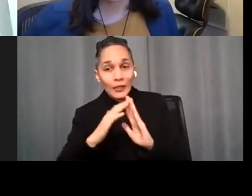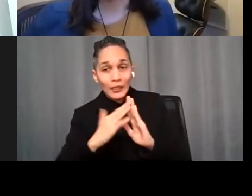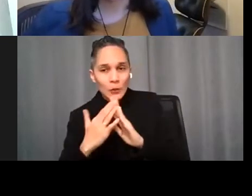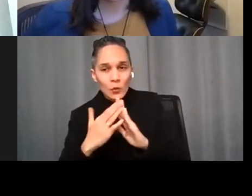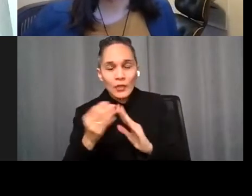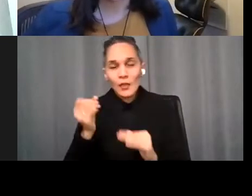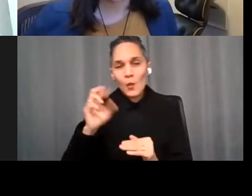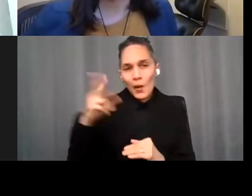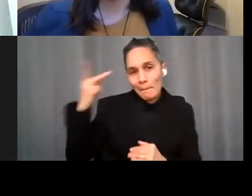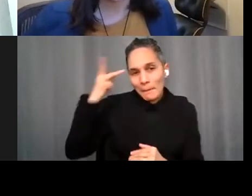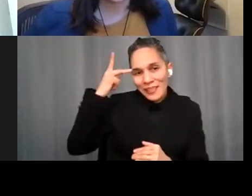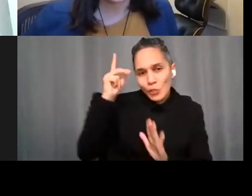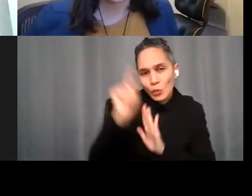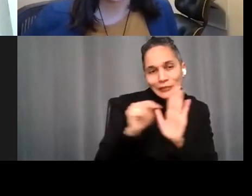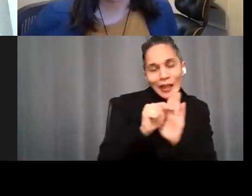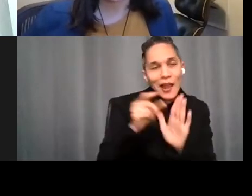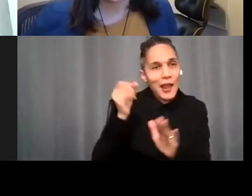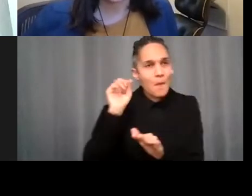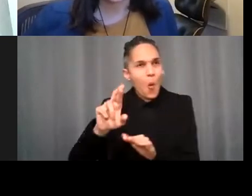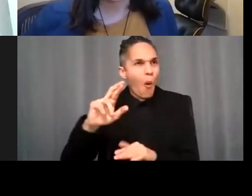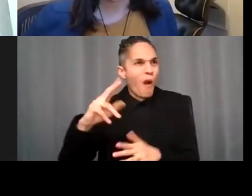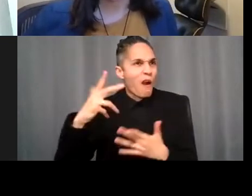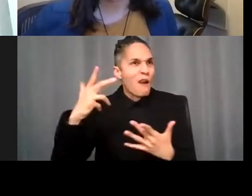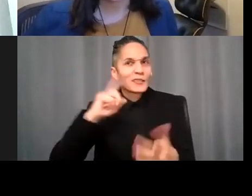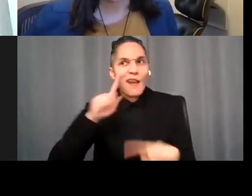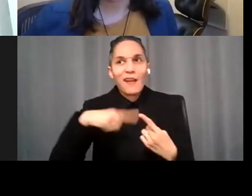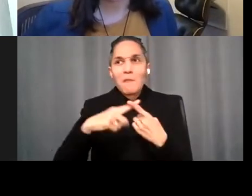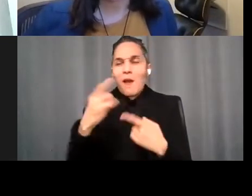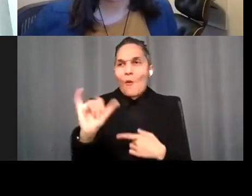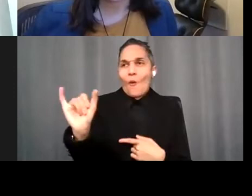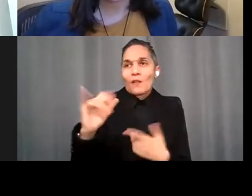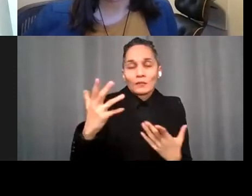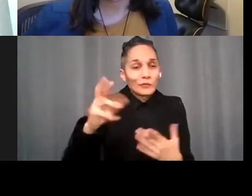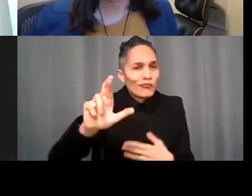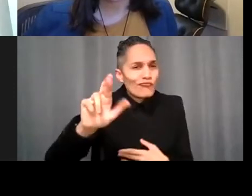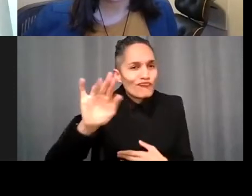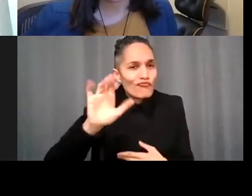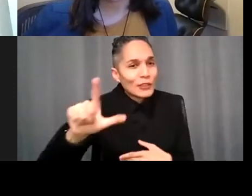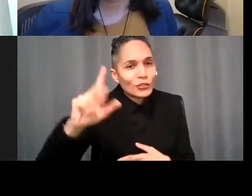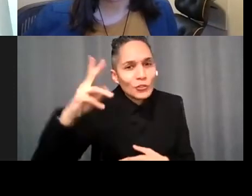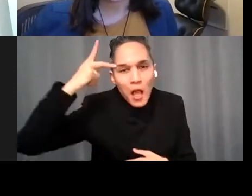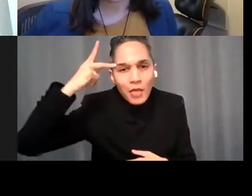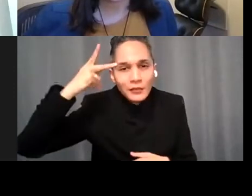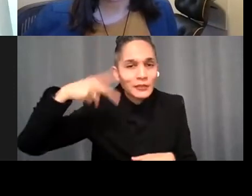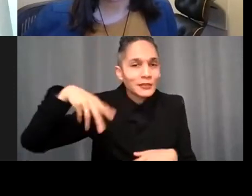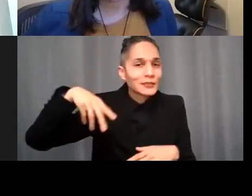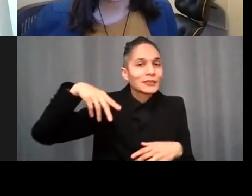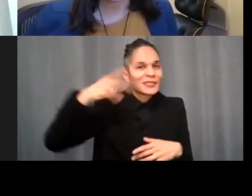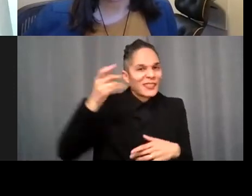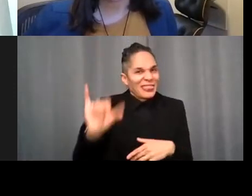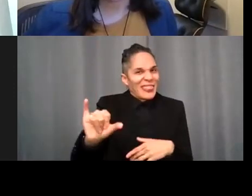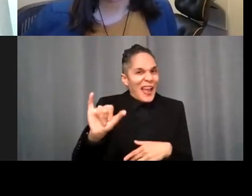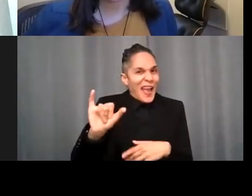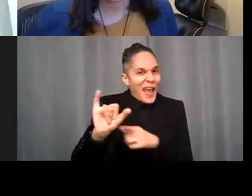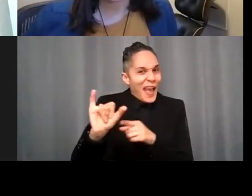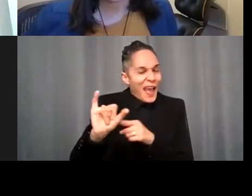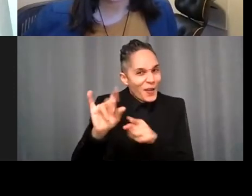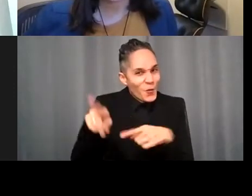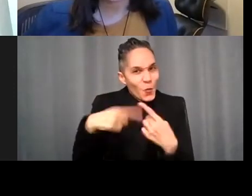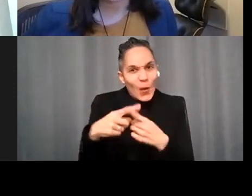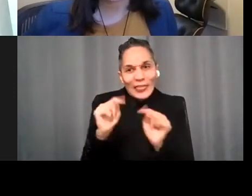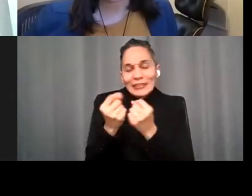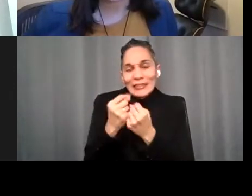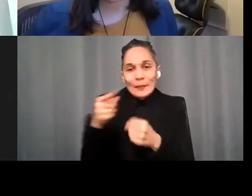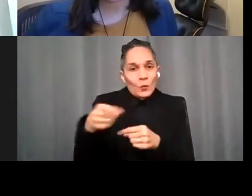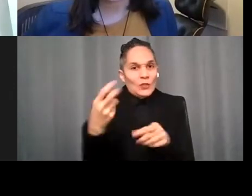political time. It's going to tell you something about racial politics at that particular moment when that team was